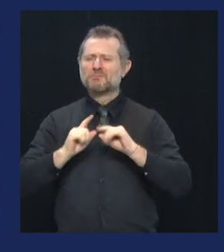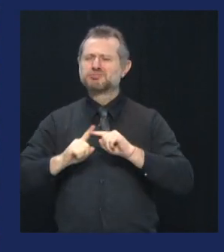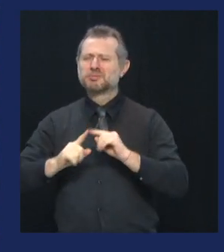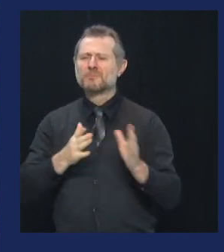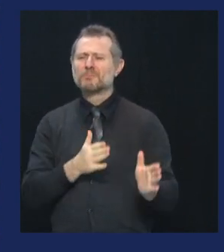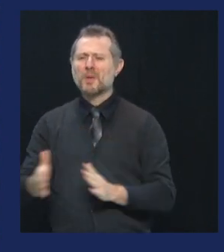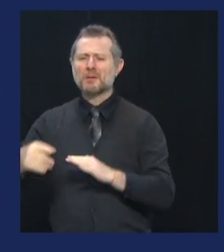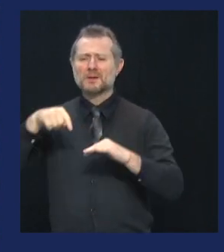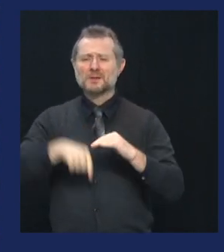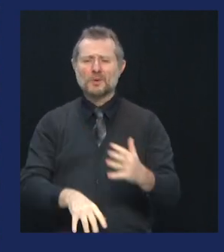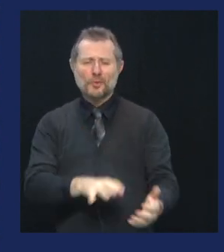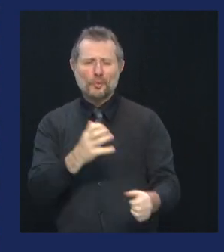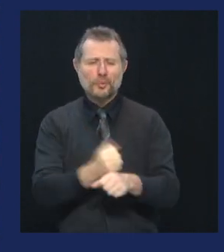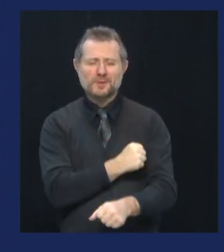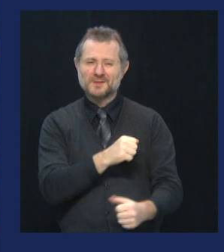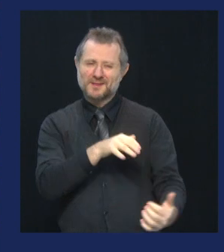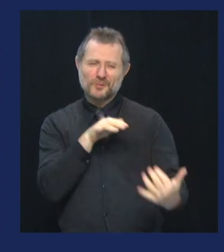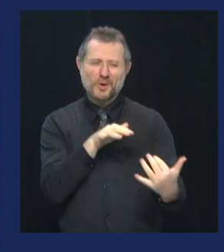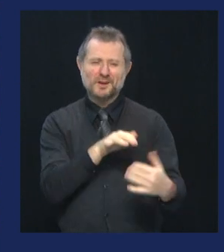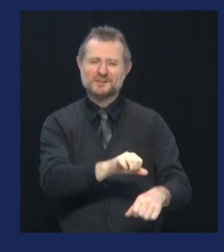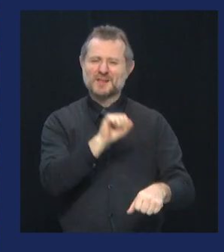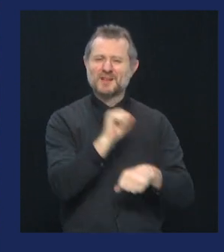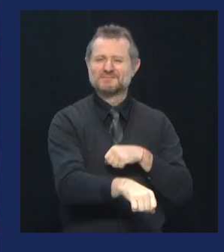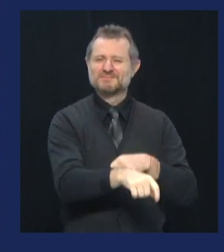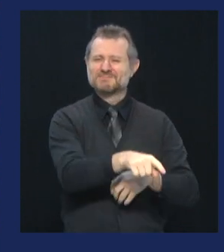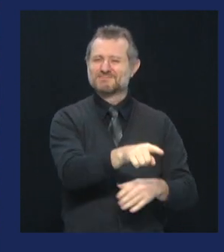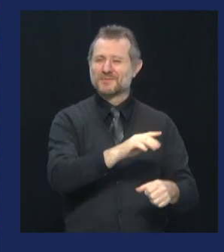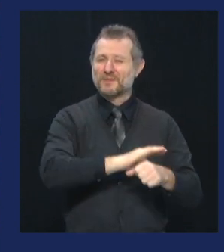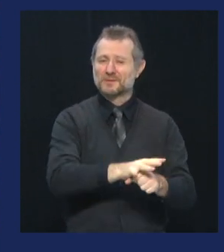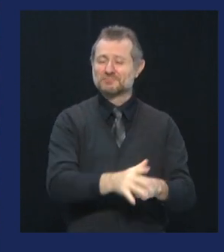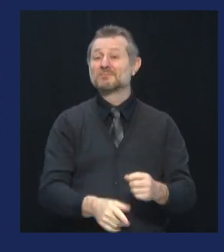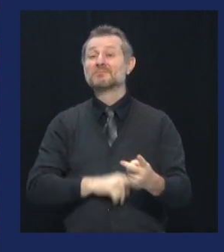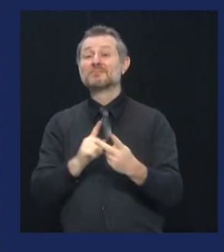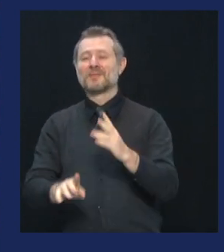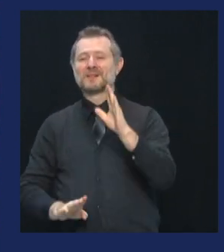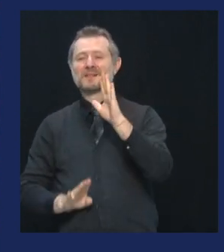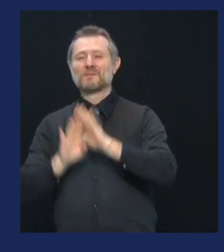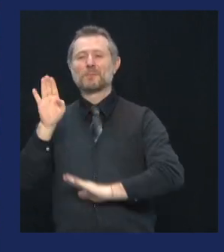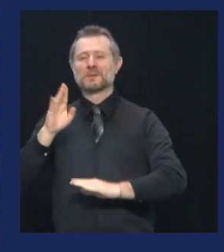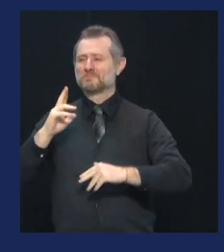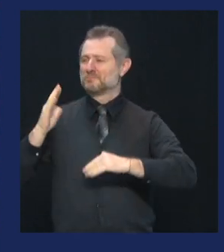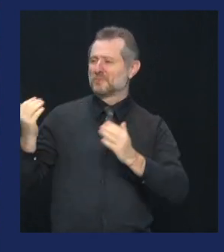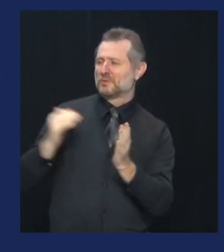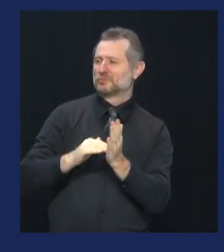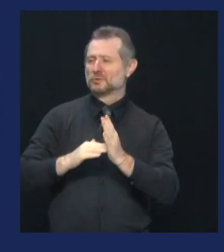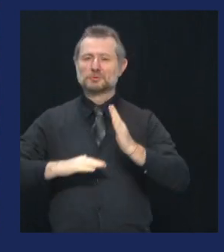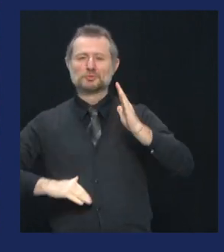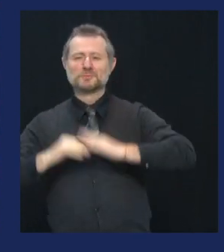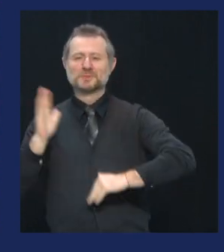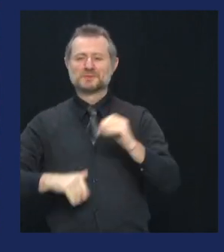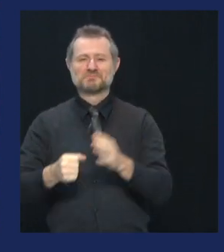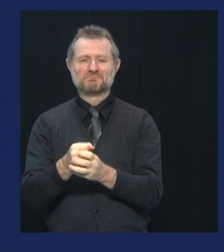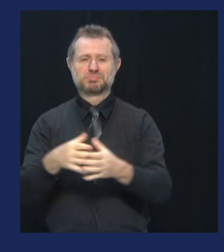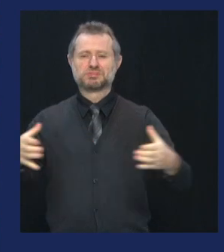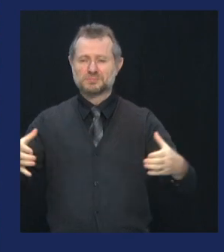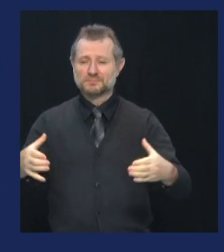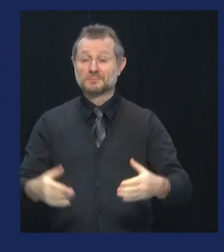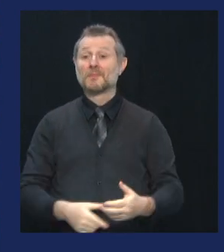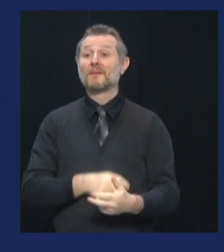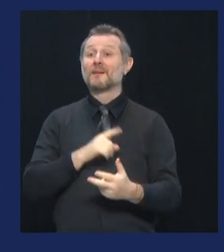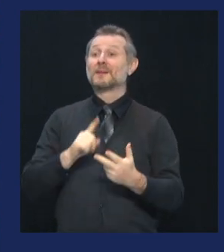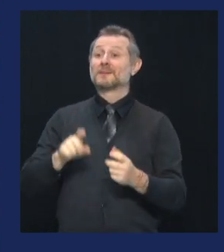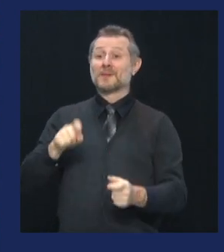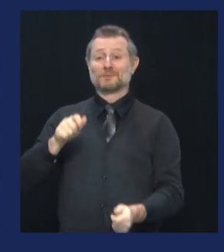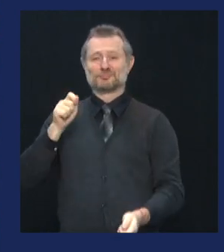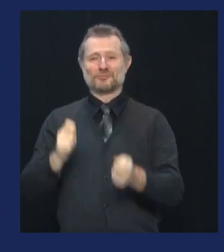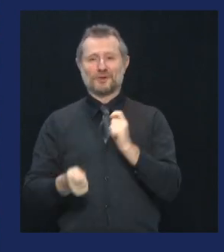in the post-COVID war reconstruction. Our post-COVID war reconstruction will need to both adjust to the changes in